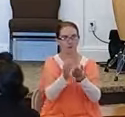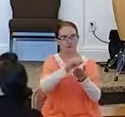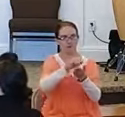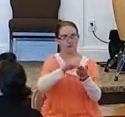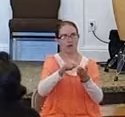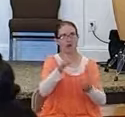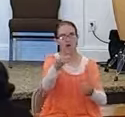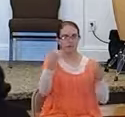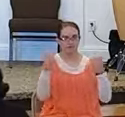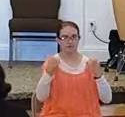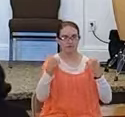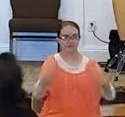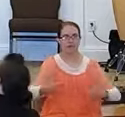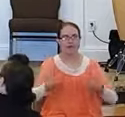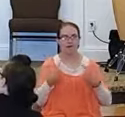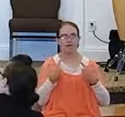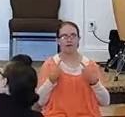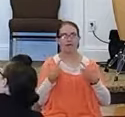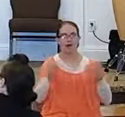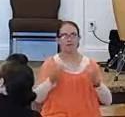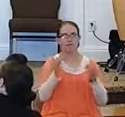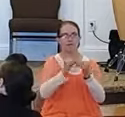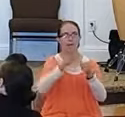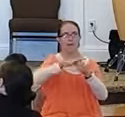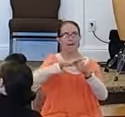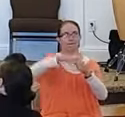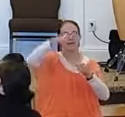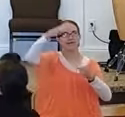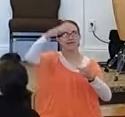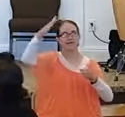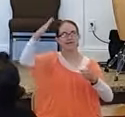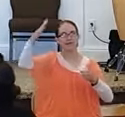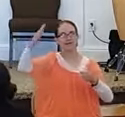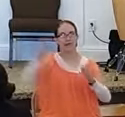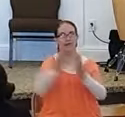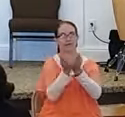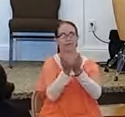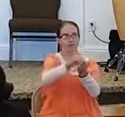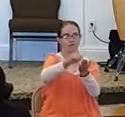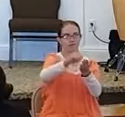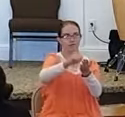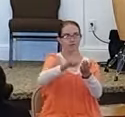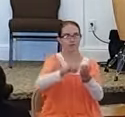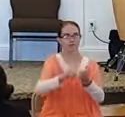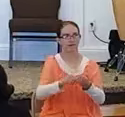that you can have life and have it more abundantly. That book was written